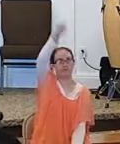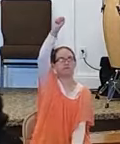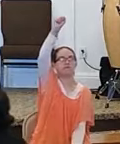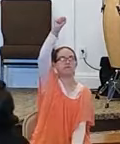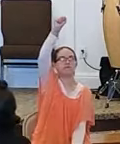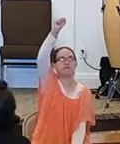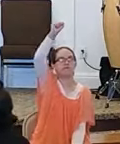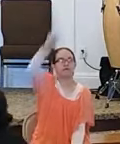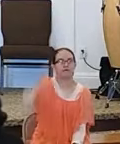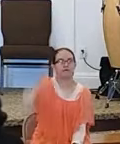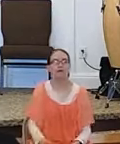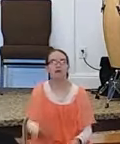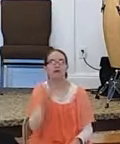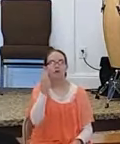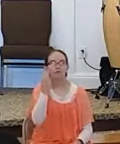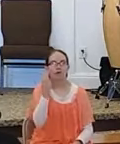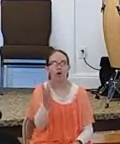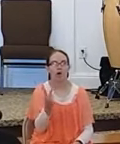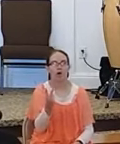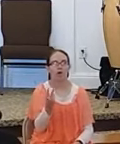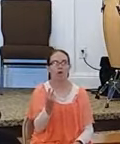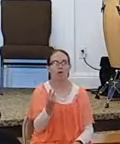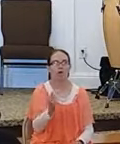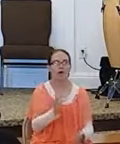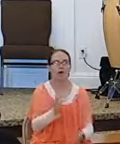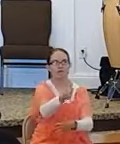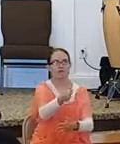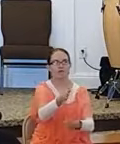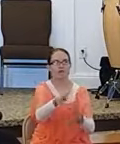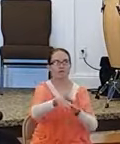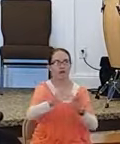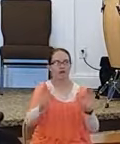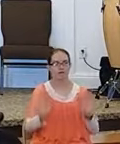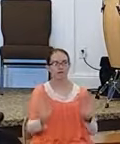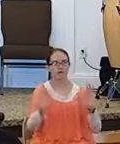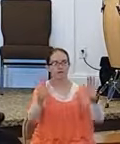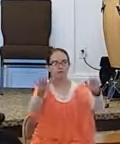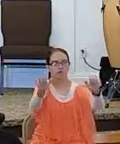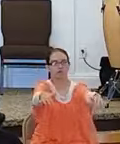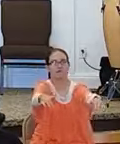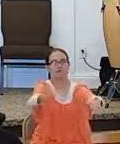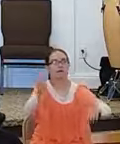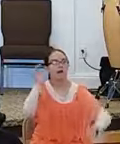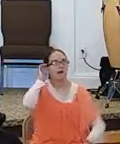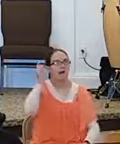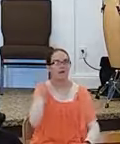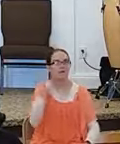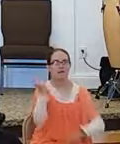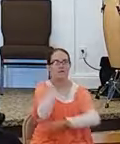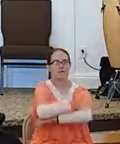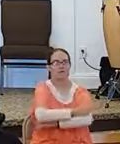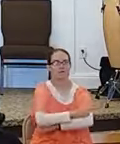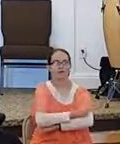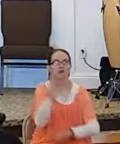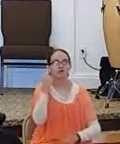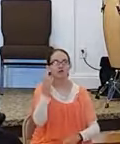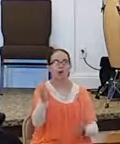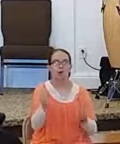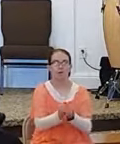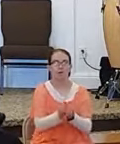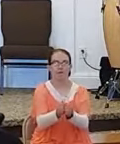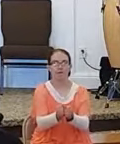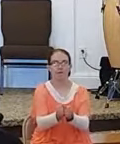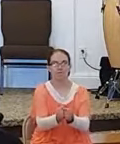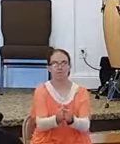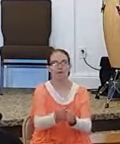bottom, they were there. Amen. Right after he came out of the grave. Oh, hear me today. They were there with him for